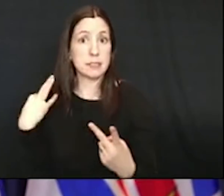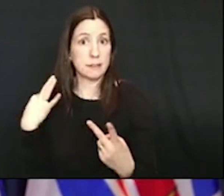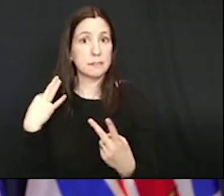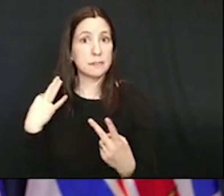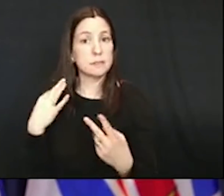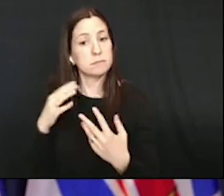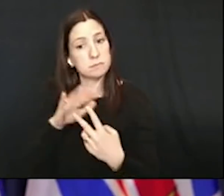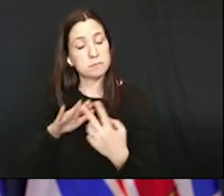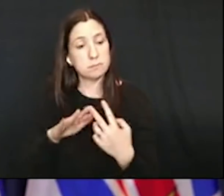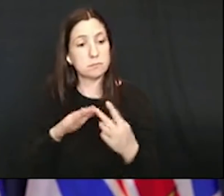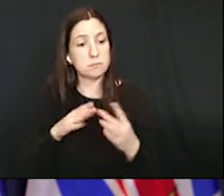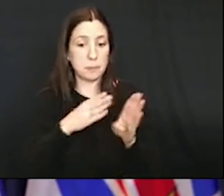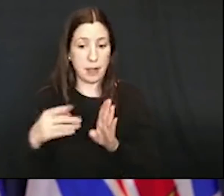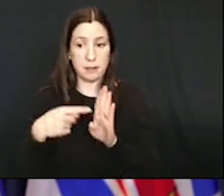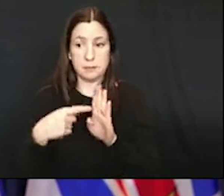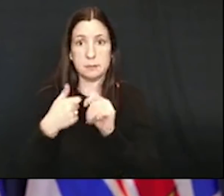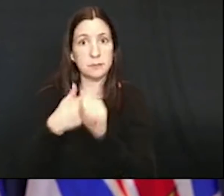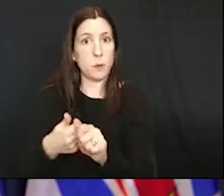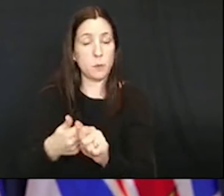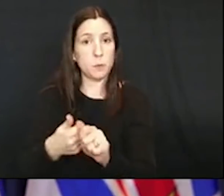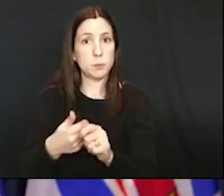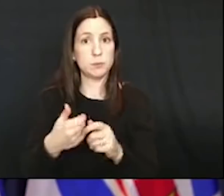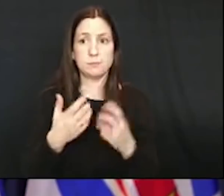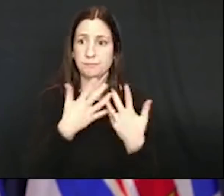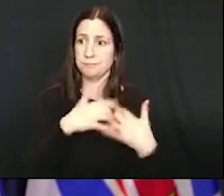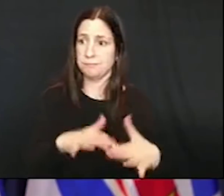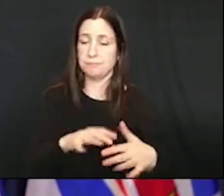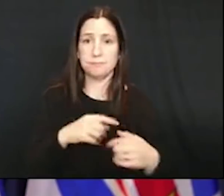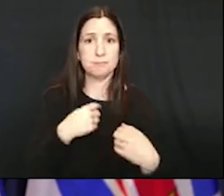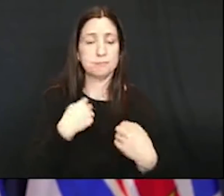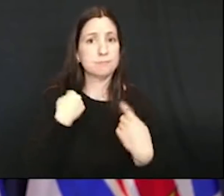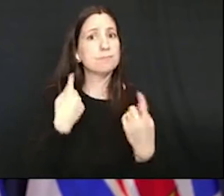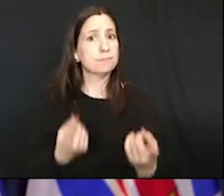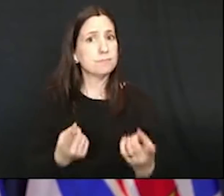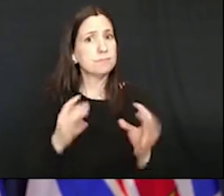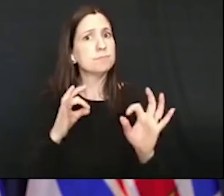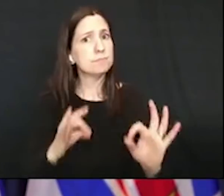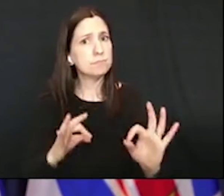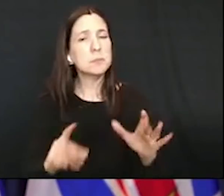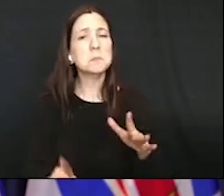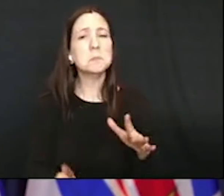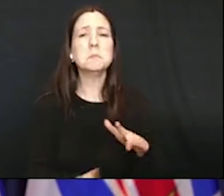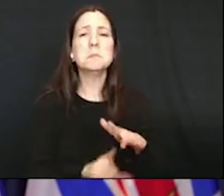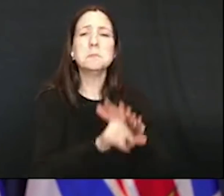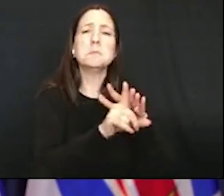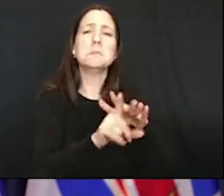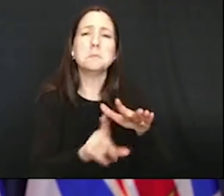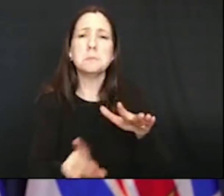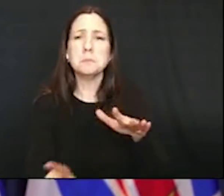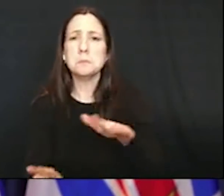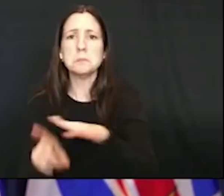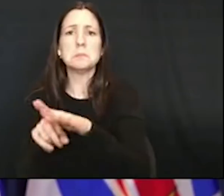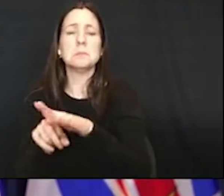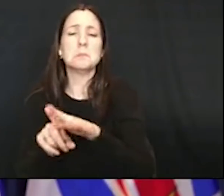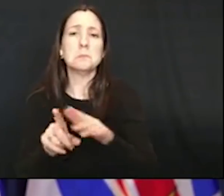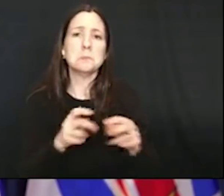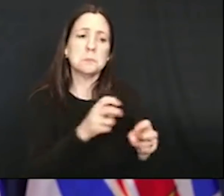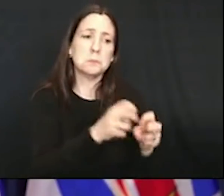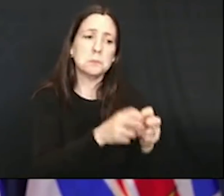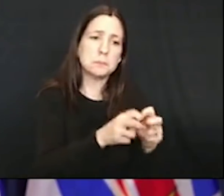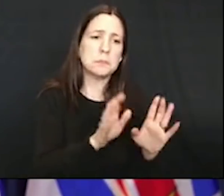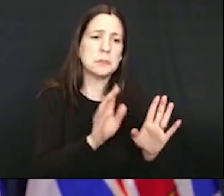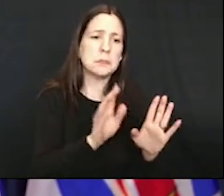plan extremely well. There are occasionally stories of problems here and there, but in